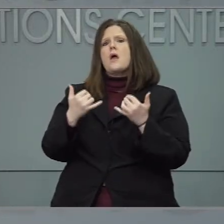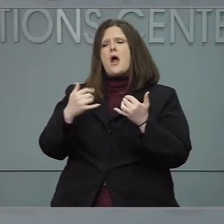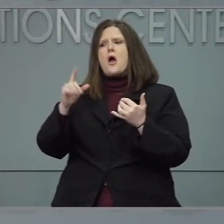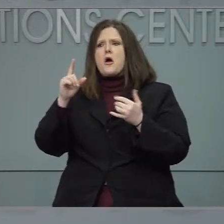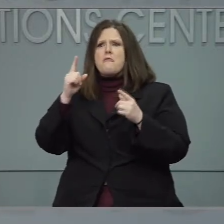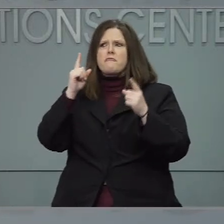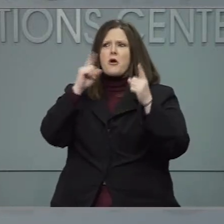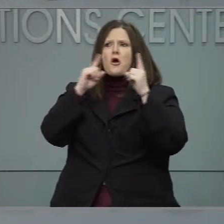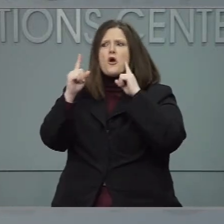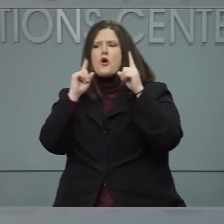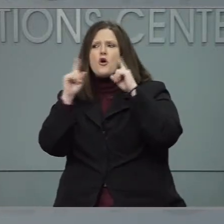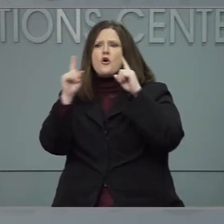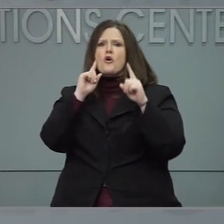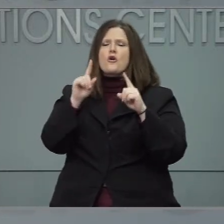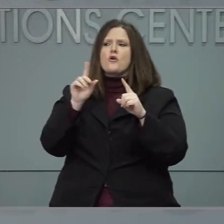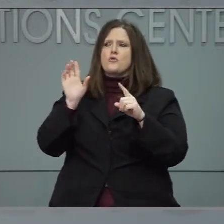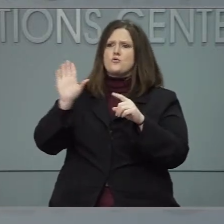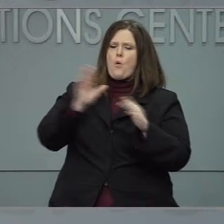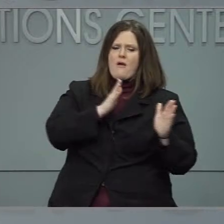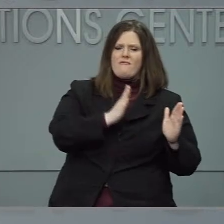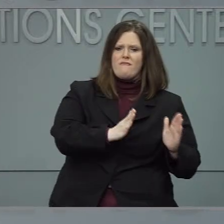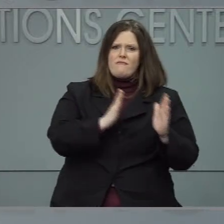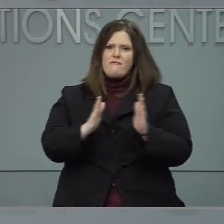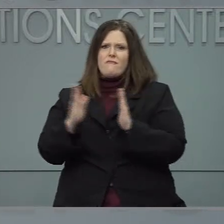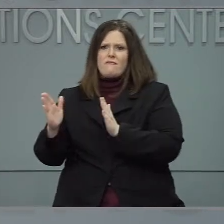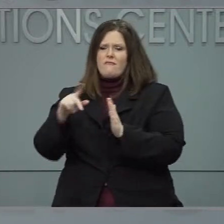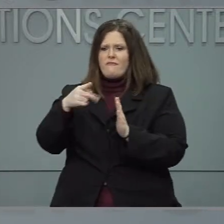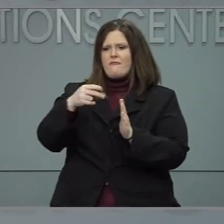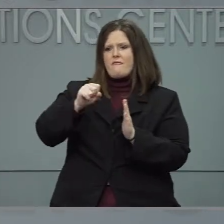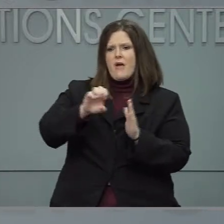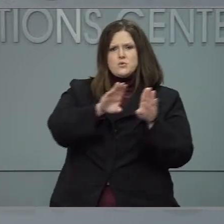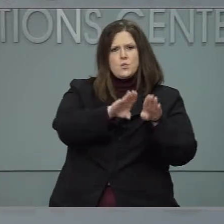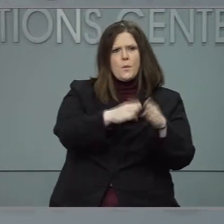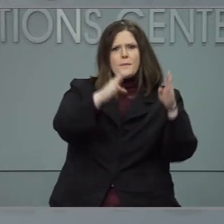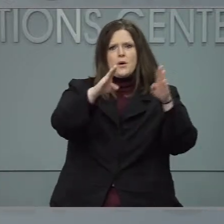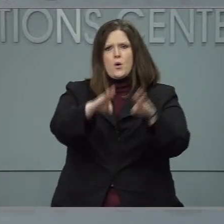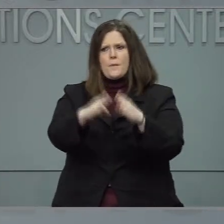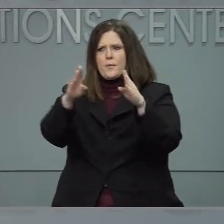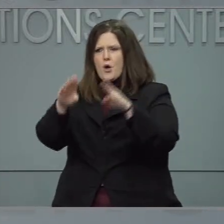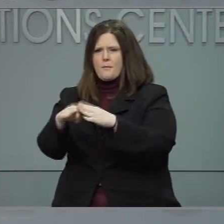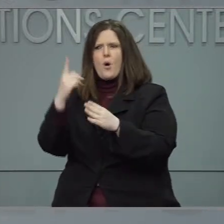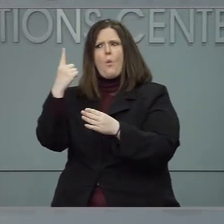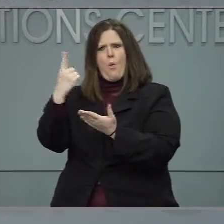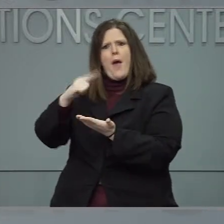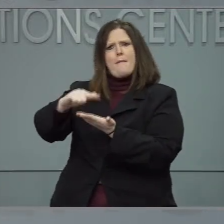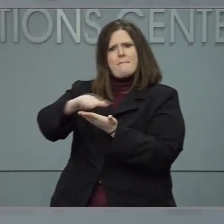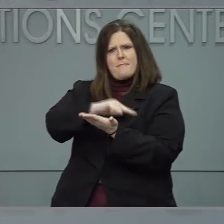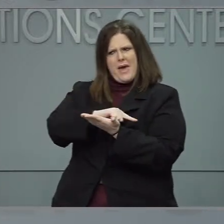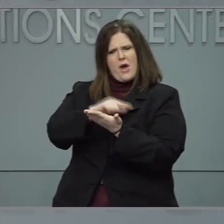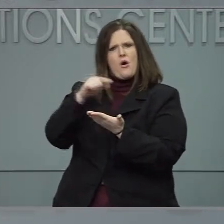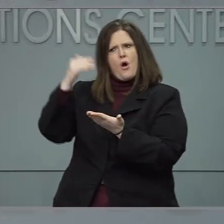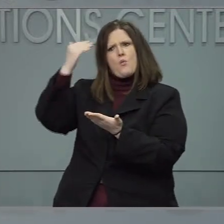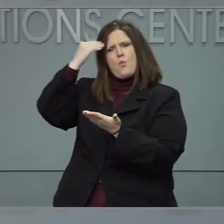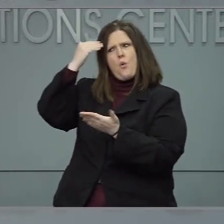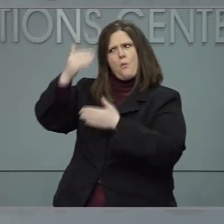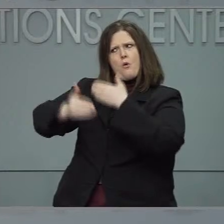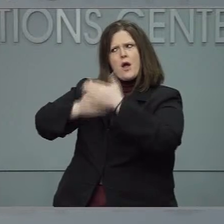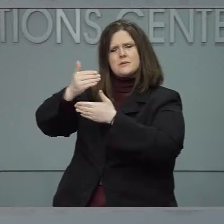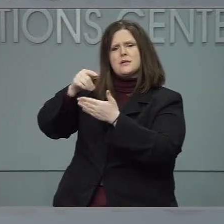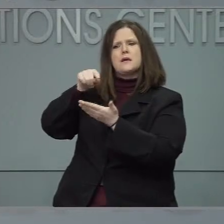least a couple of bills that have been introduced, one in particular about bars and restaurants, to allow them to fully open. Given